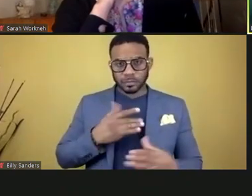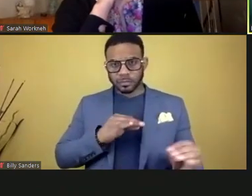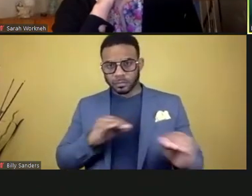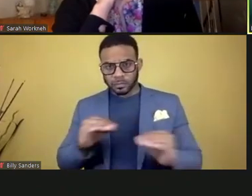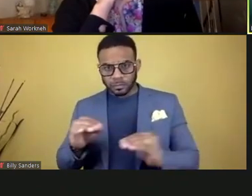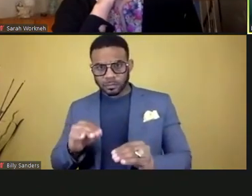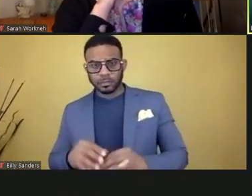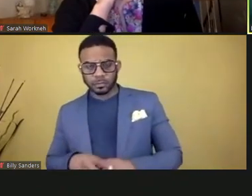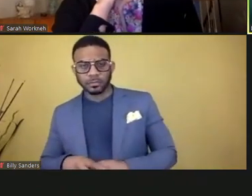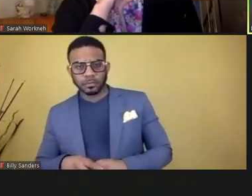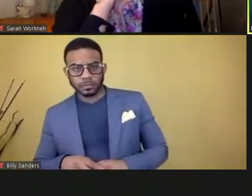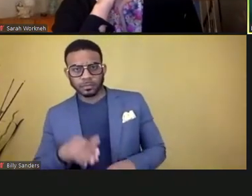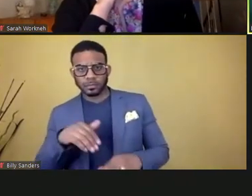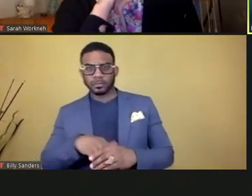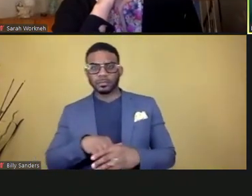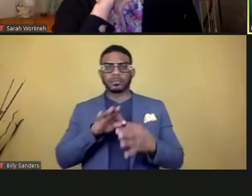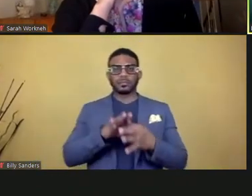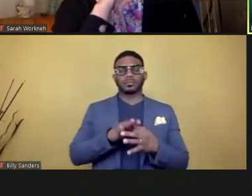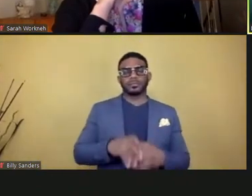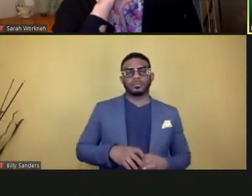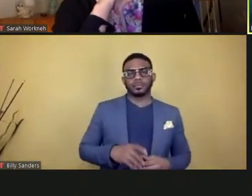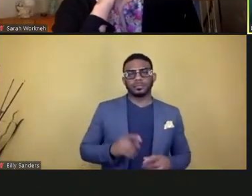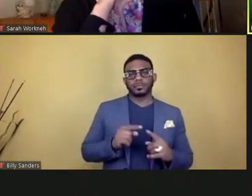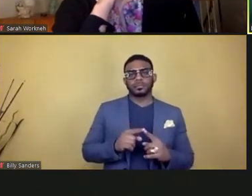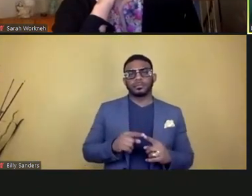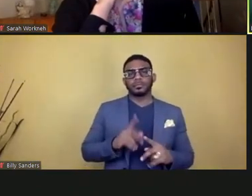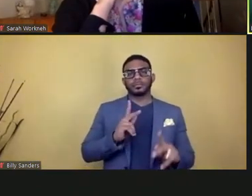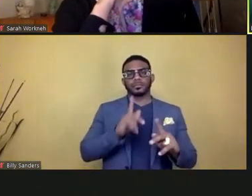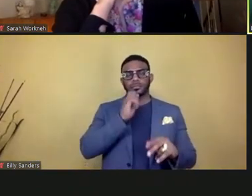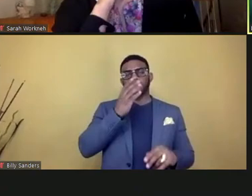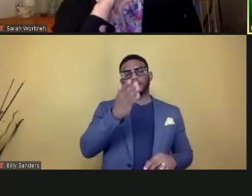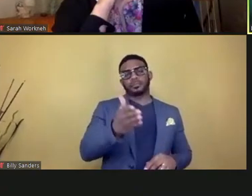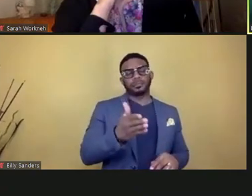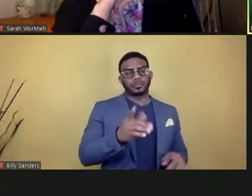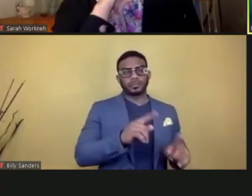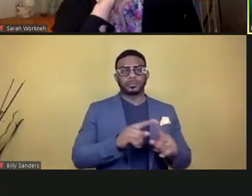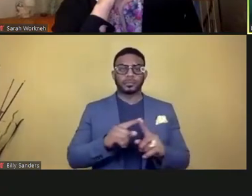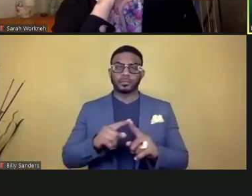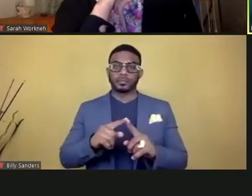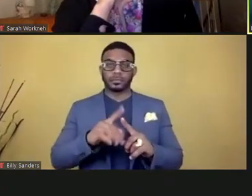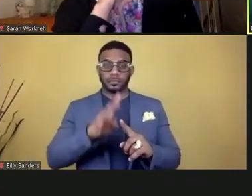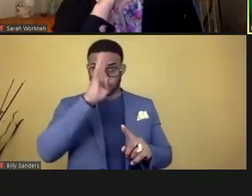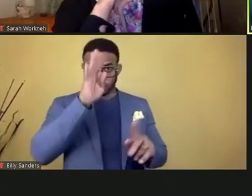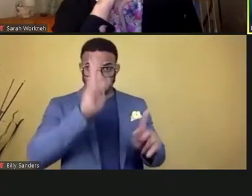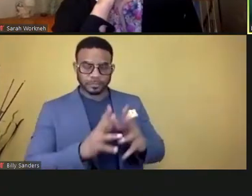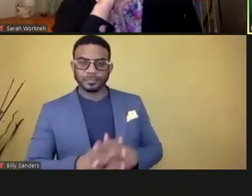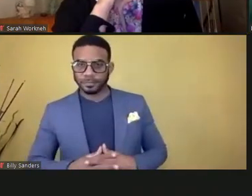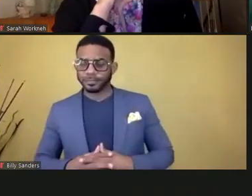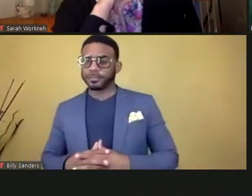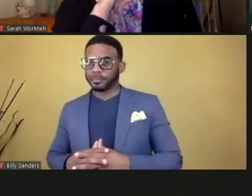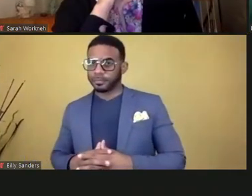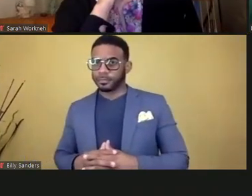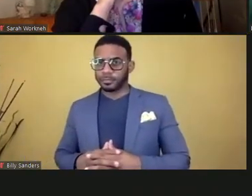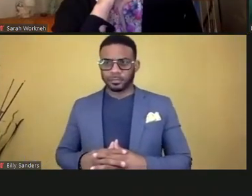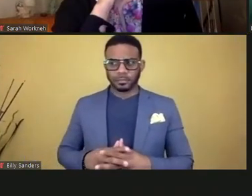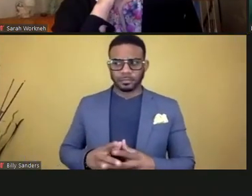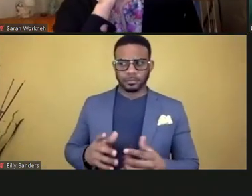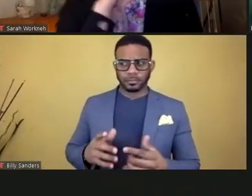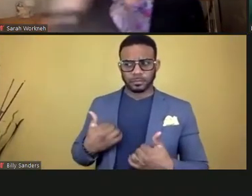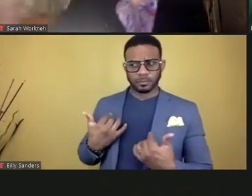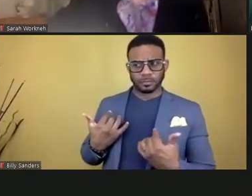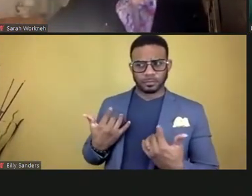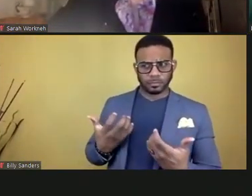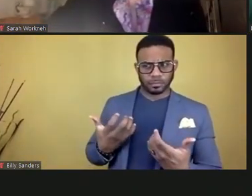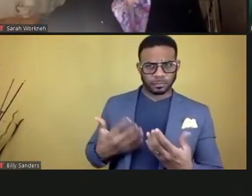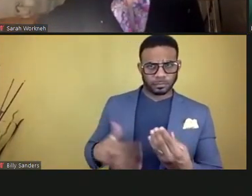moving in relationship to the folks who are there as creative people. So I want to kind